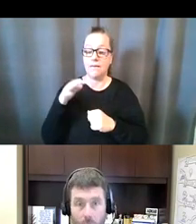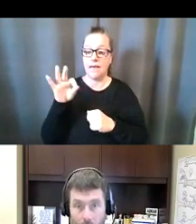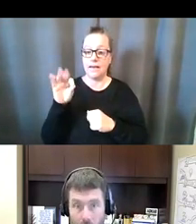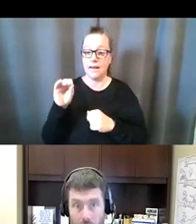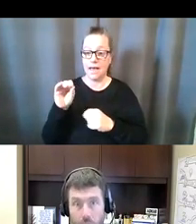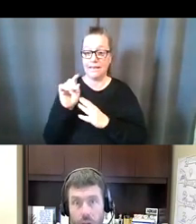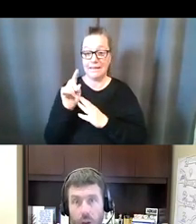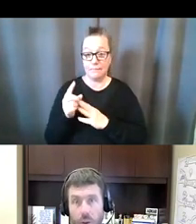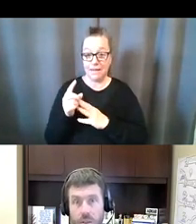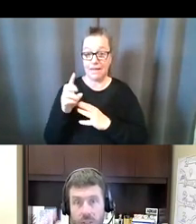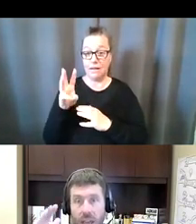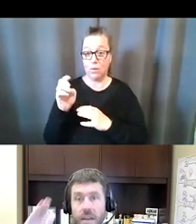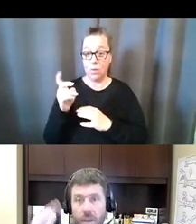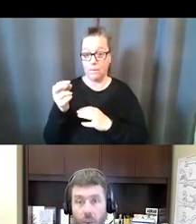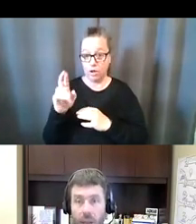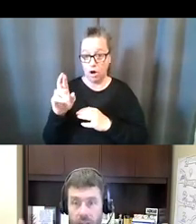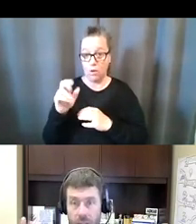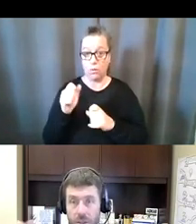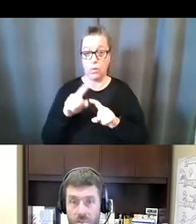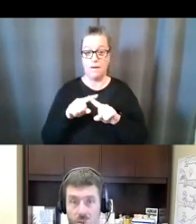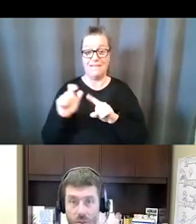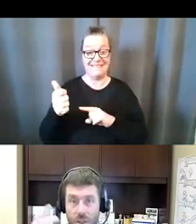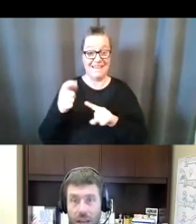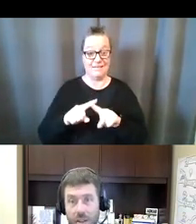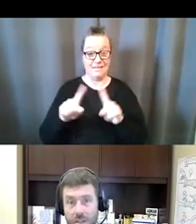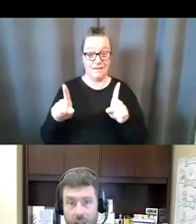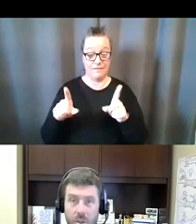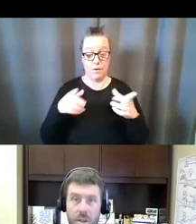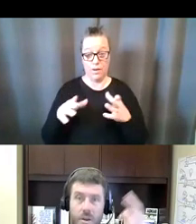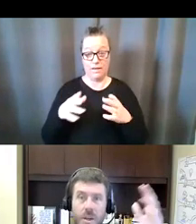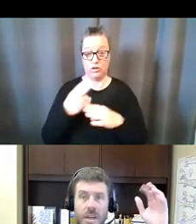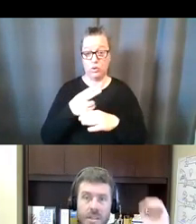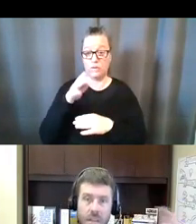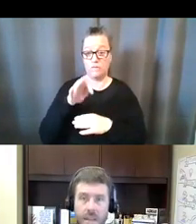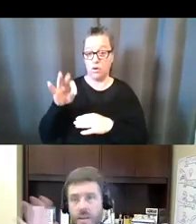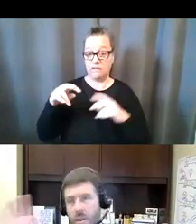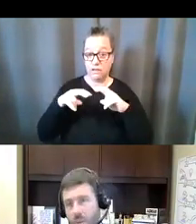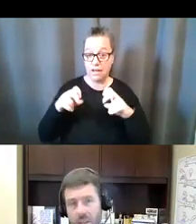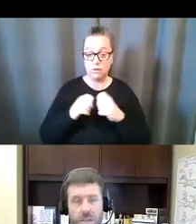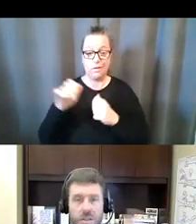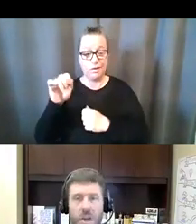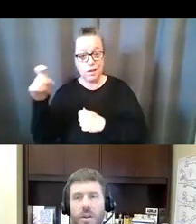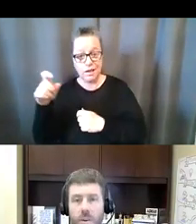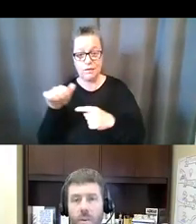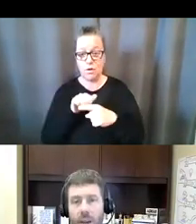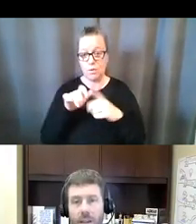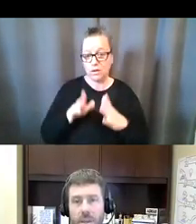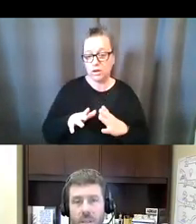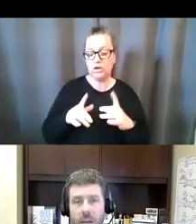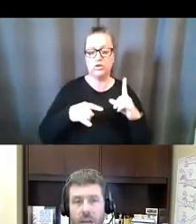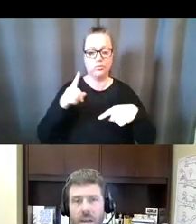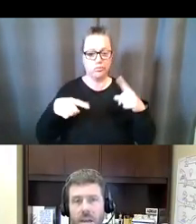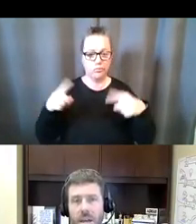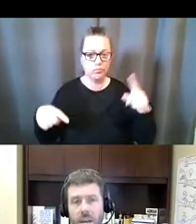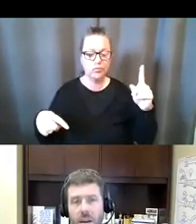90-minute webinar where you go into 10 different ways to use force field analysis with either executives or practitioners, all different ways,